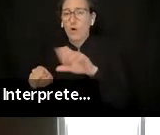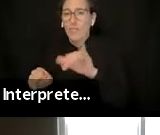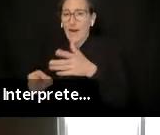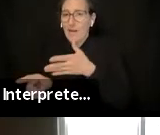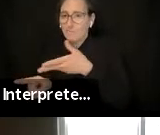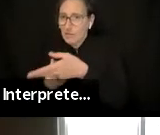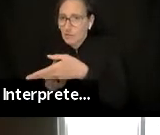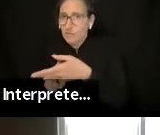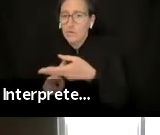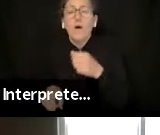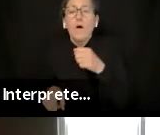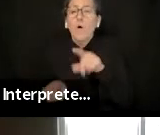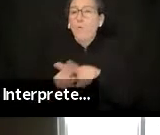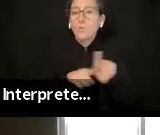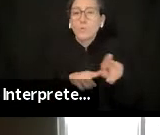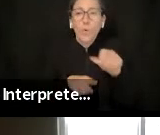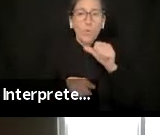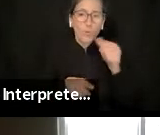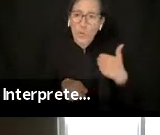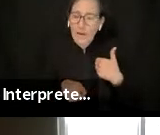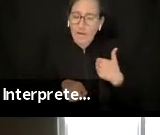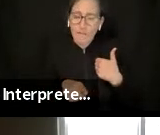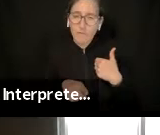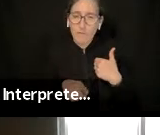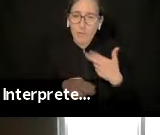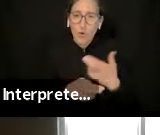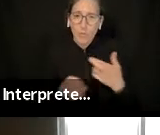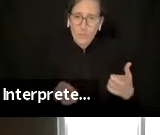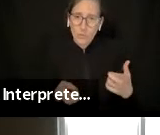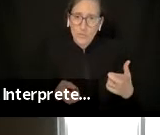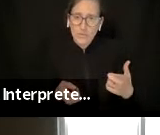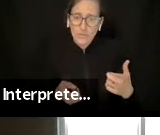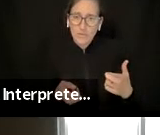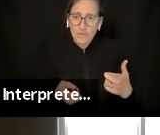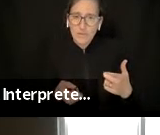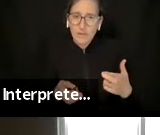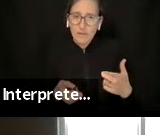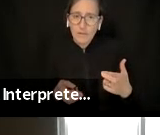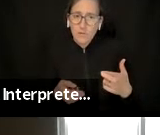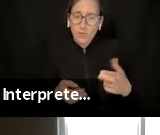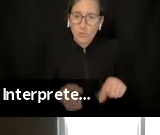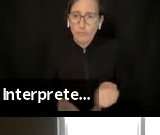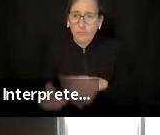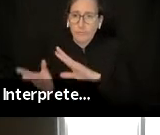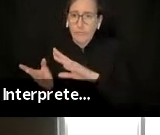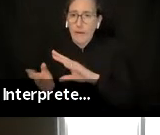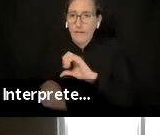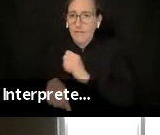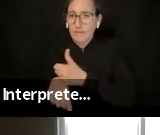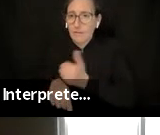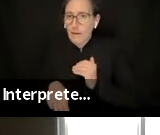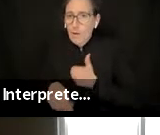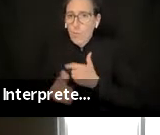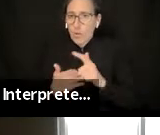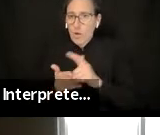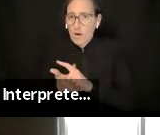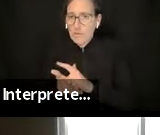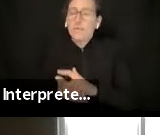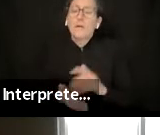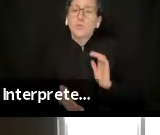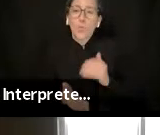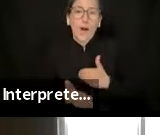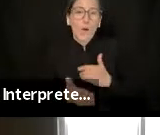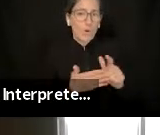resources to supplant the laws that already exist. So that's why what Shelly was saying, we're more geared towards being